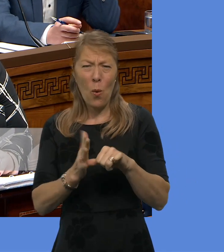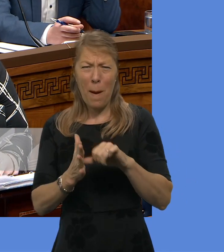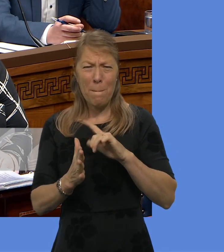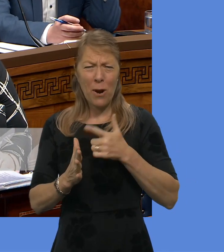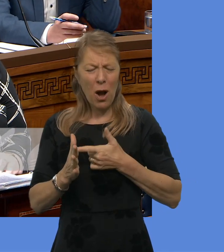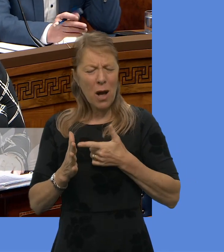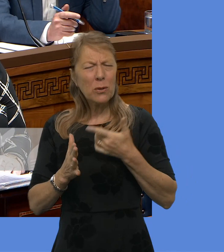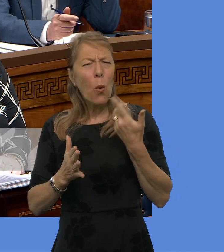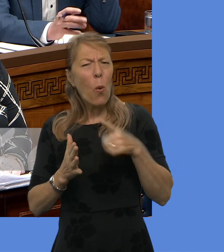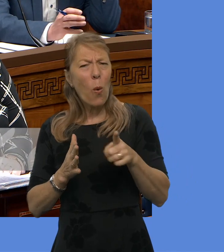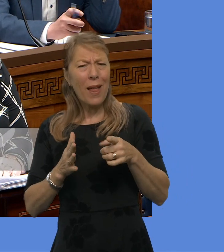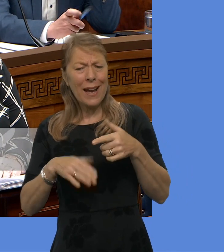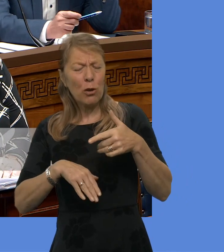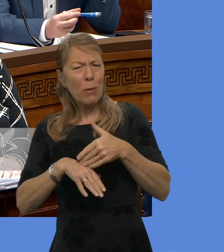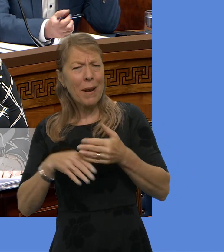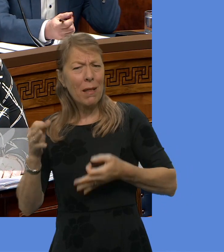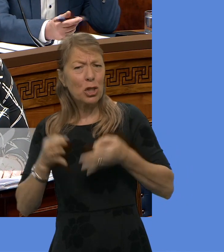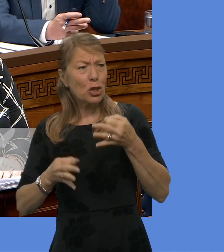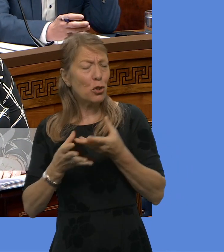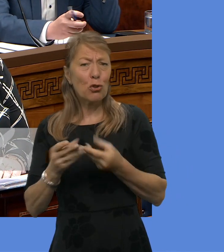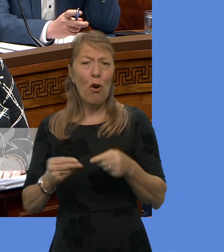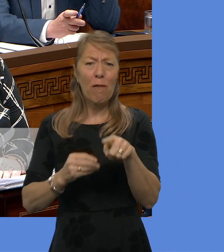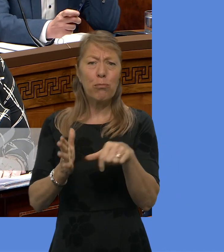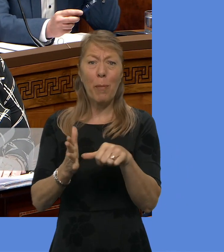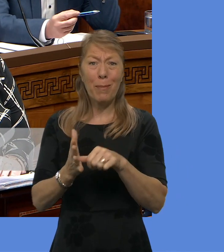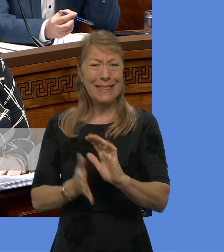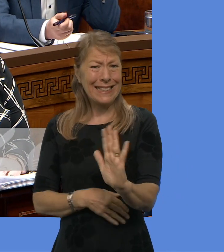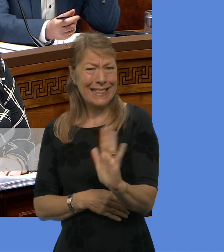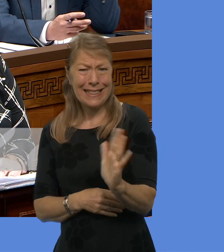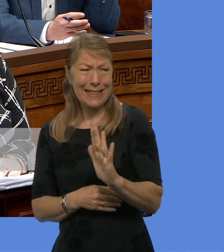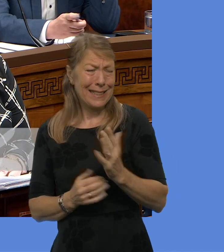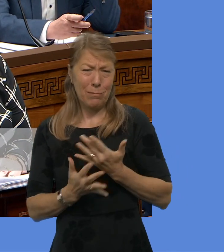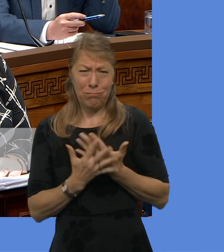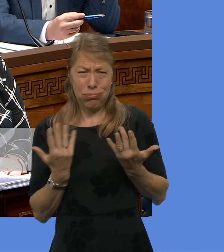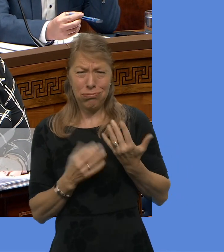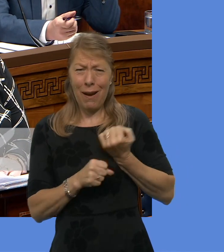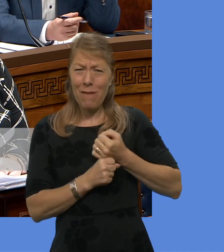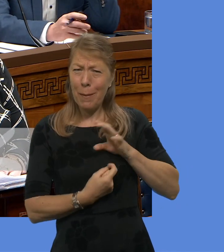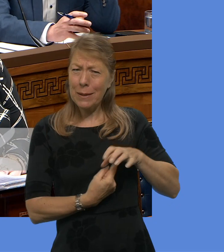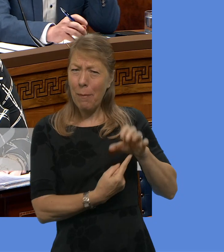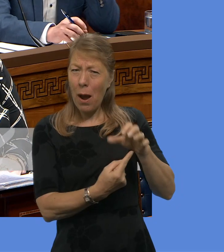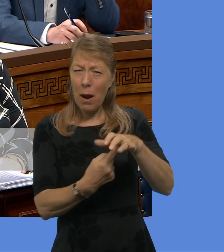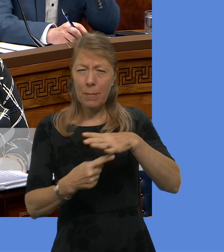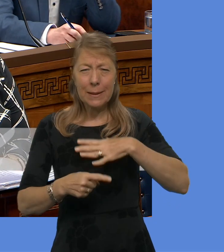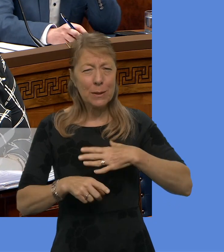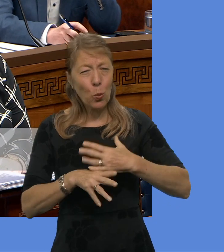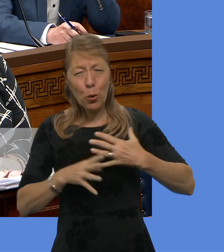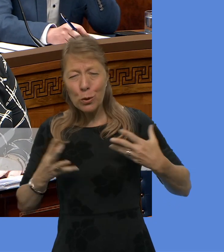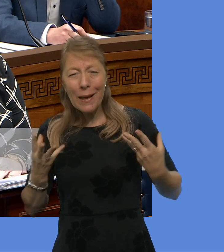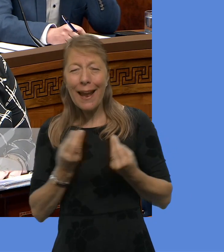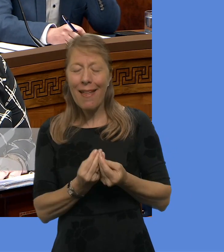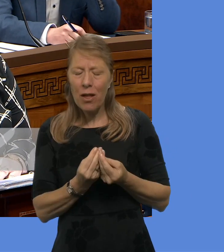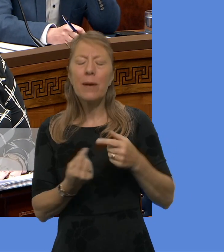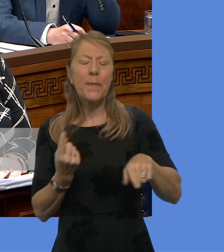alone. My department works collaboratively with local and central government, as well as other relevant agencies who have the levers to put in place joined up and